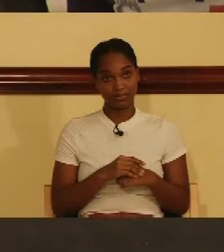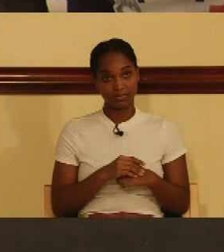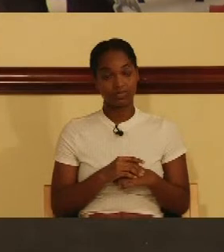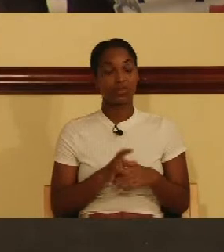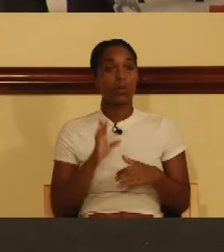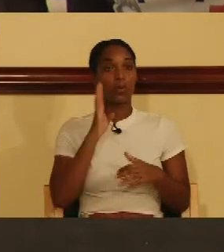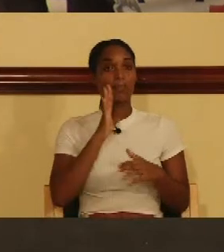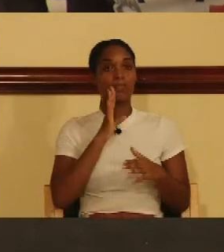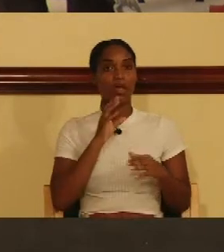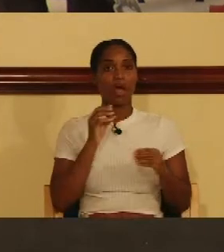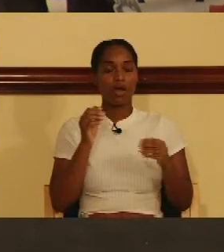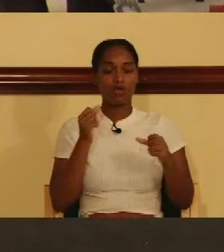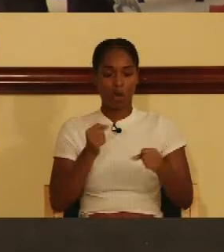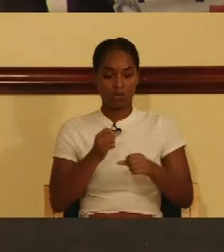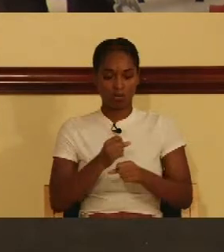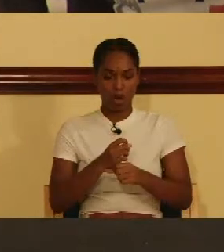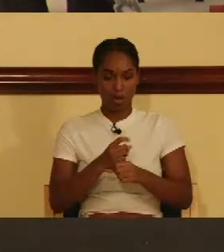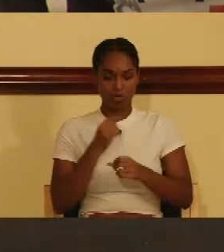enhanced,